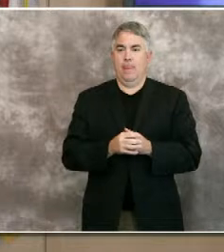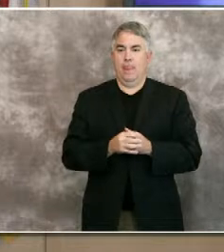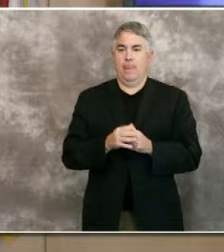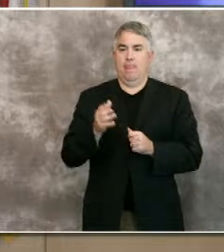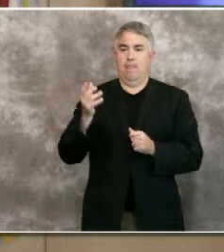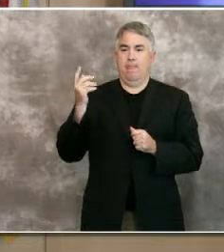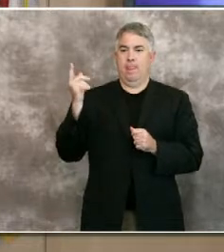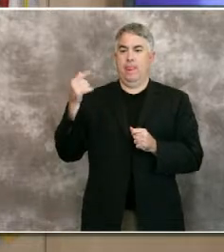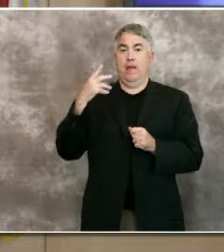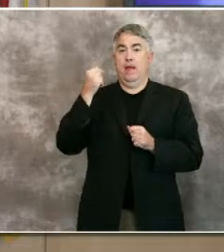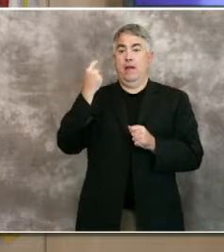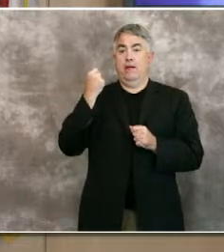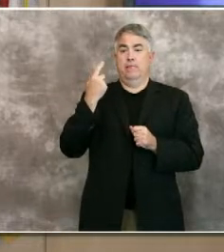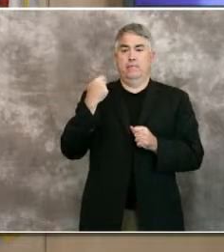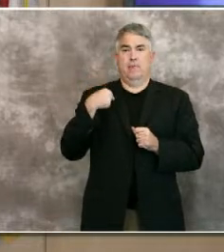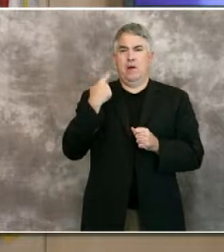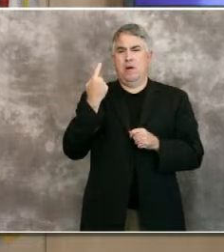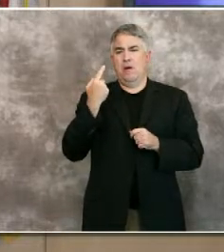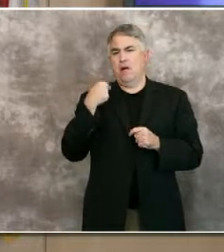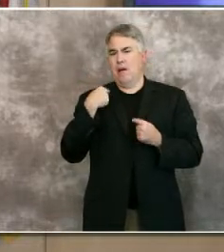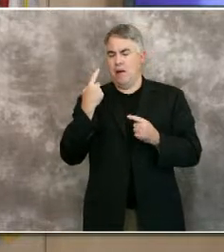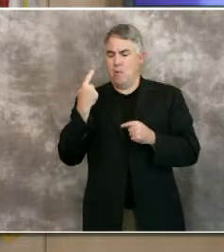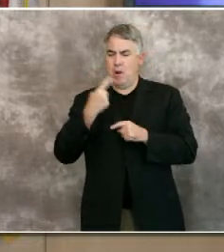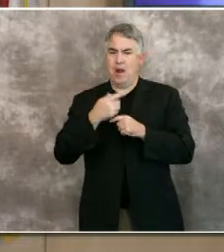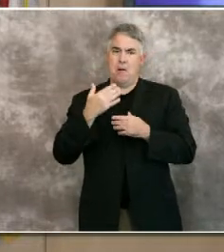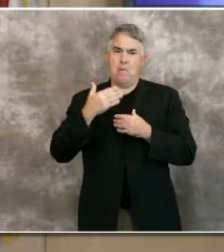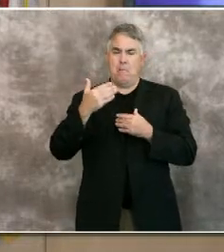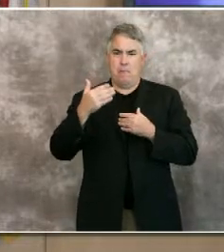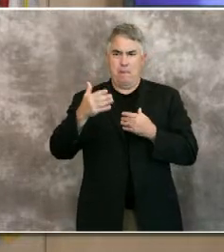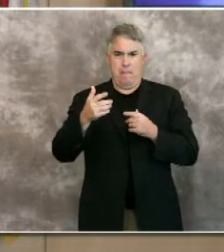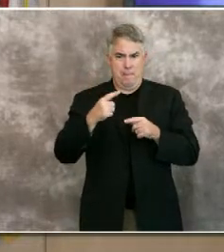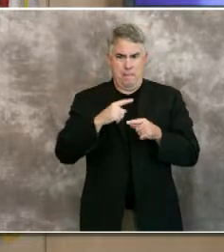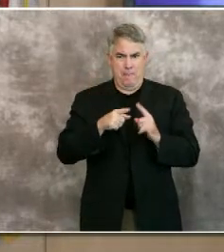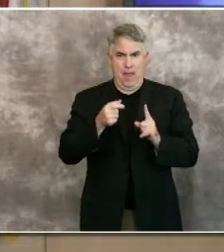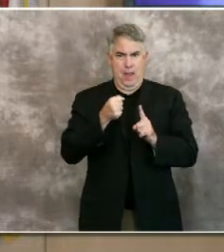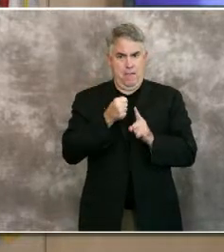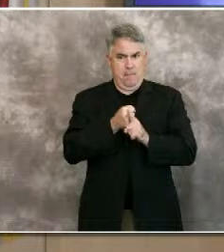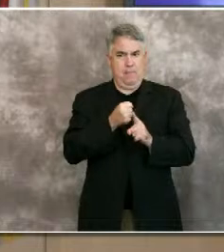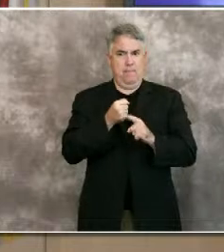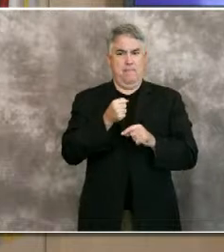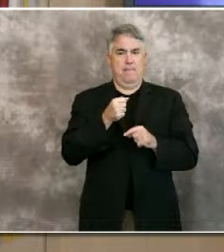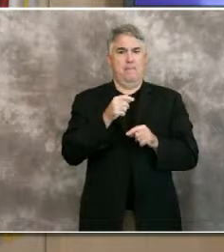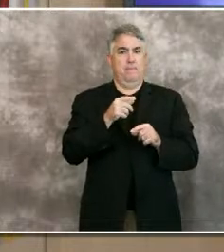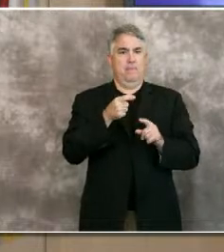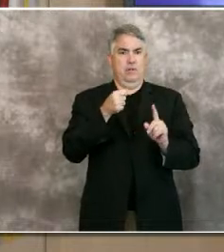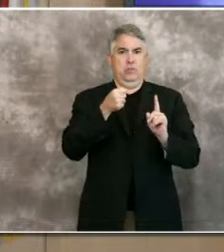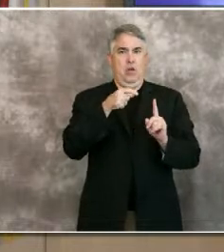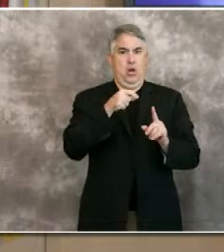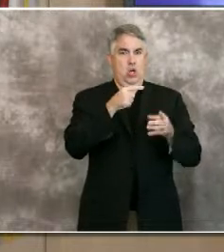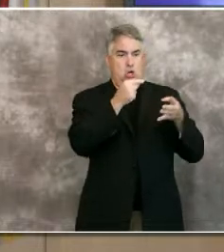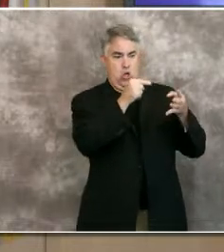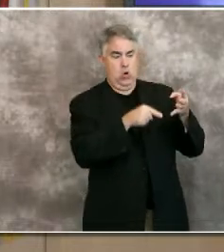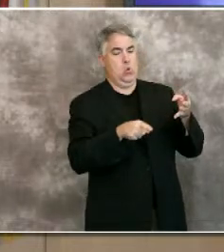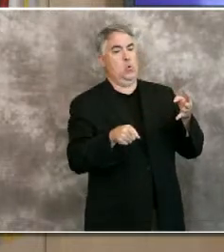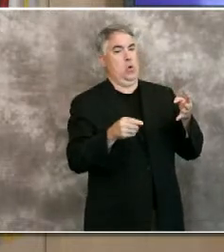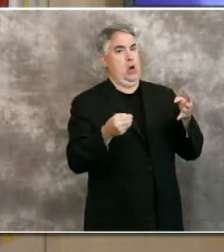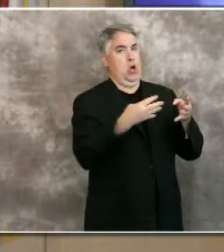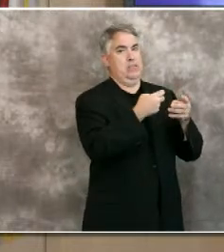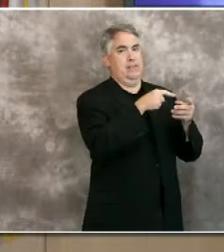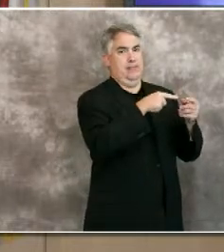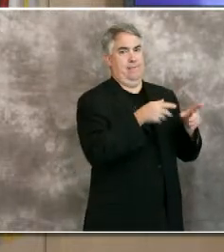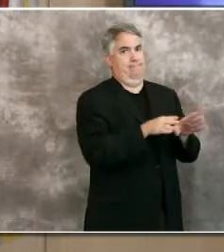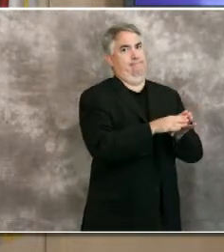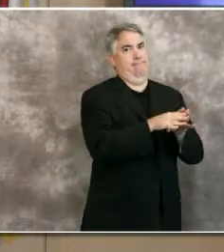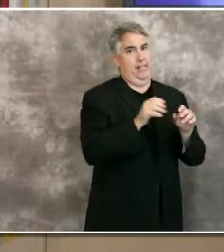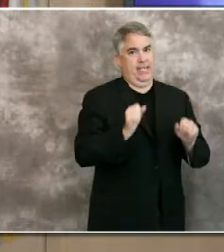one individual day can hit a trigger. And so today we are crossing that threshold and metric. Generally,